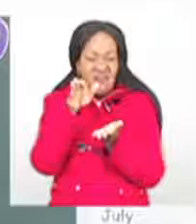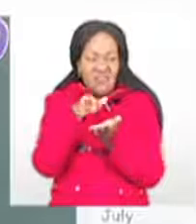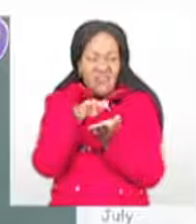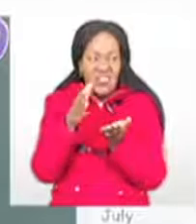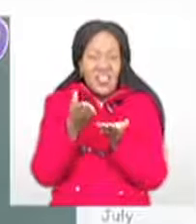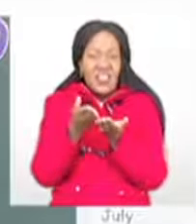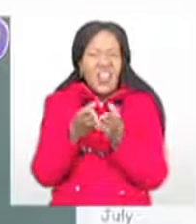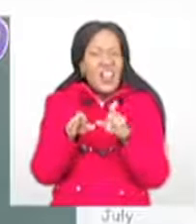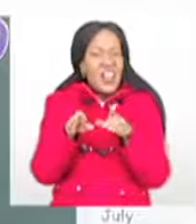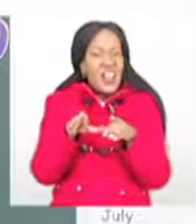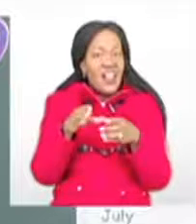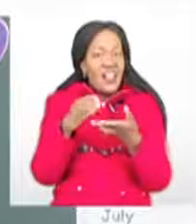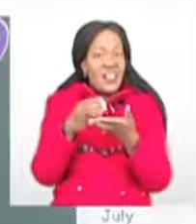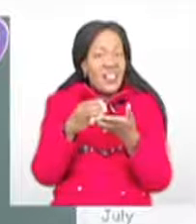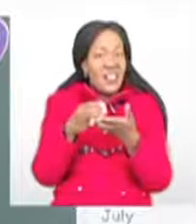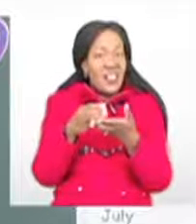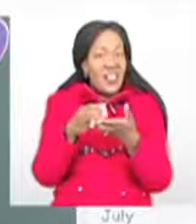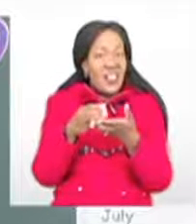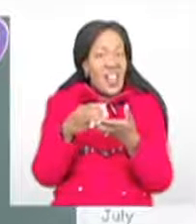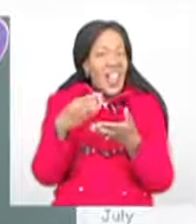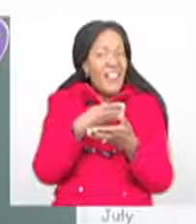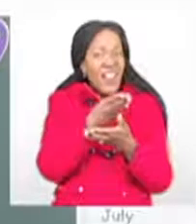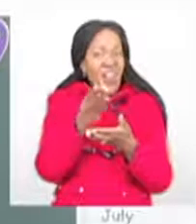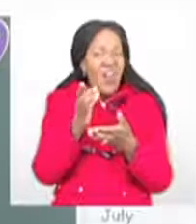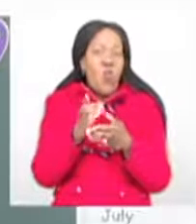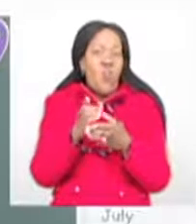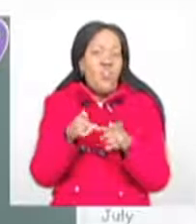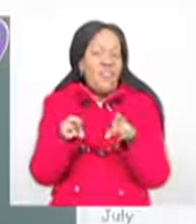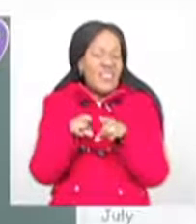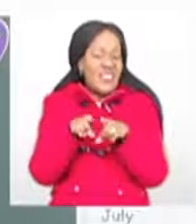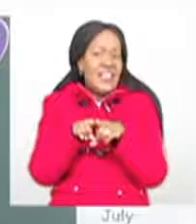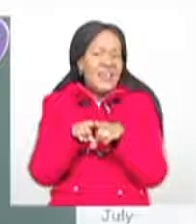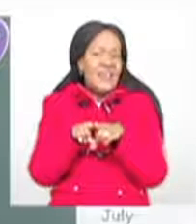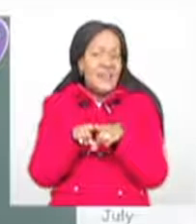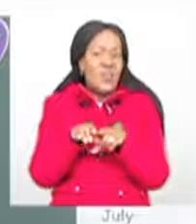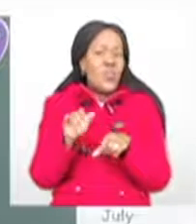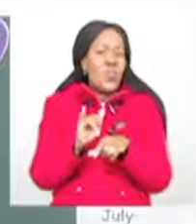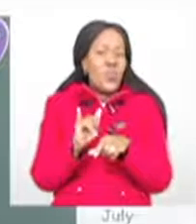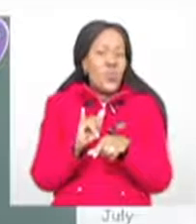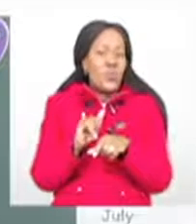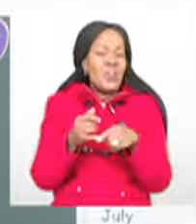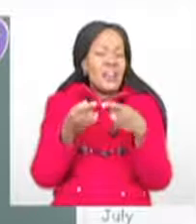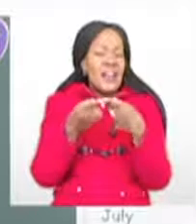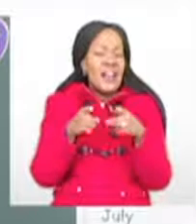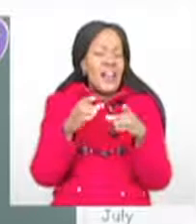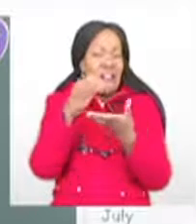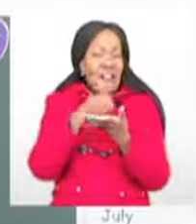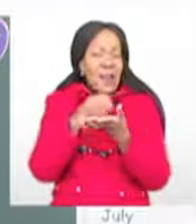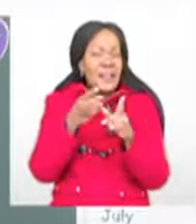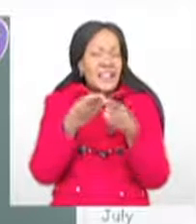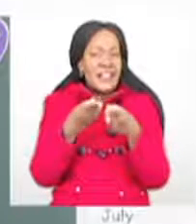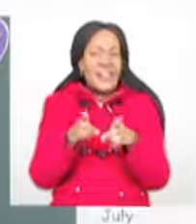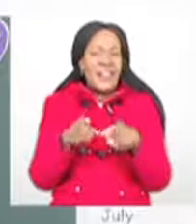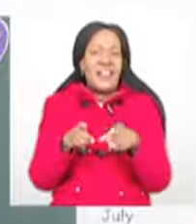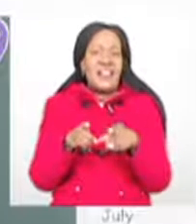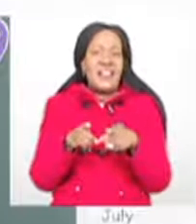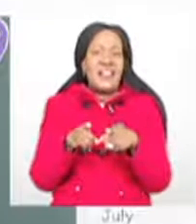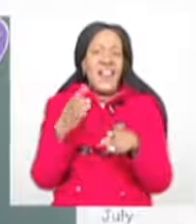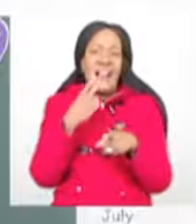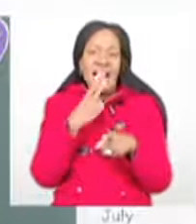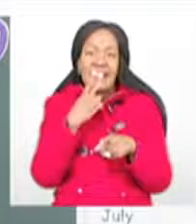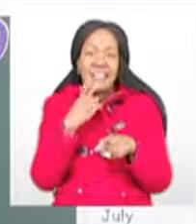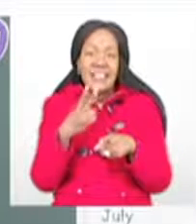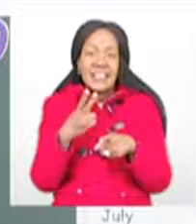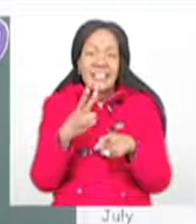the table. Are they all the same? Which cup is different? I can see